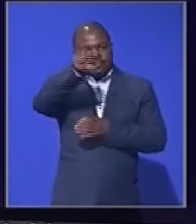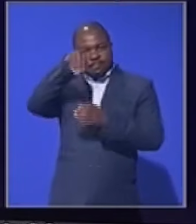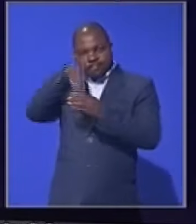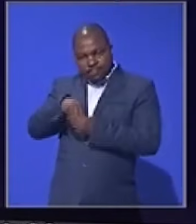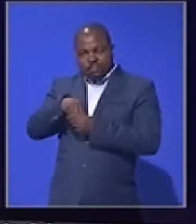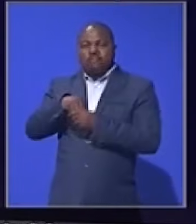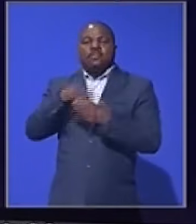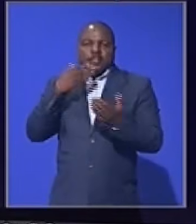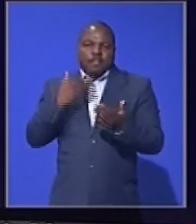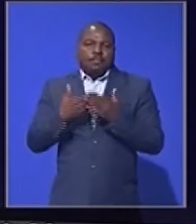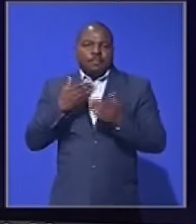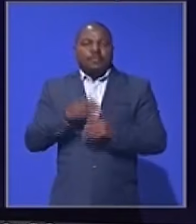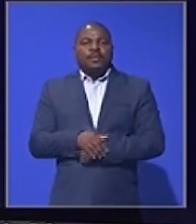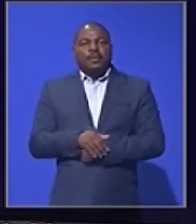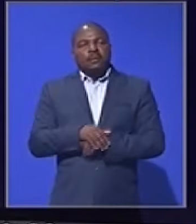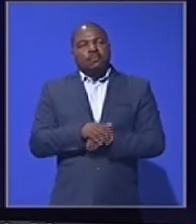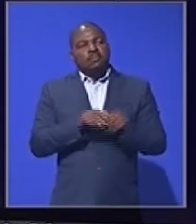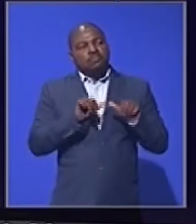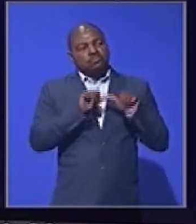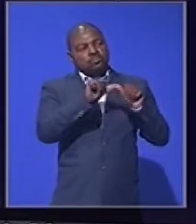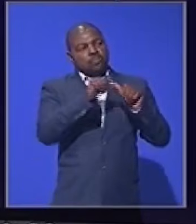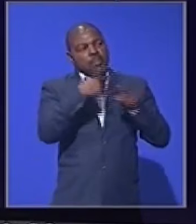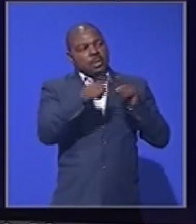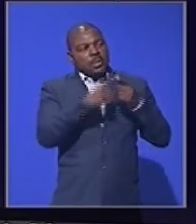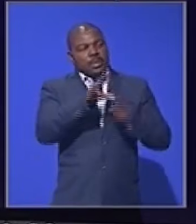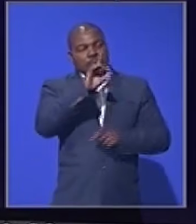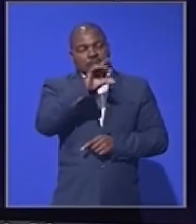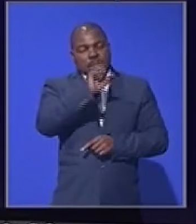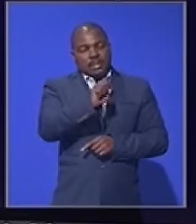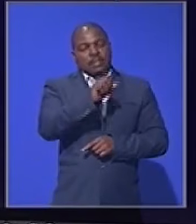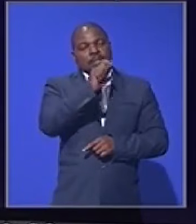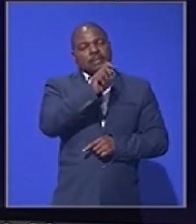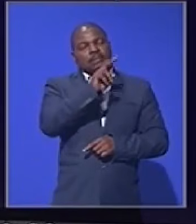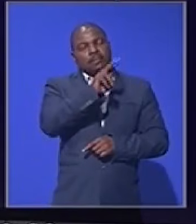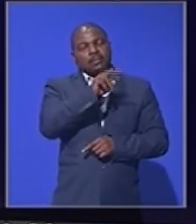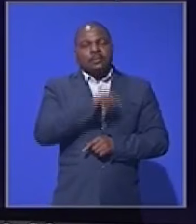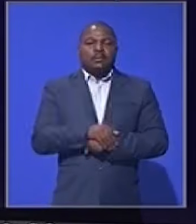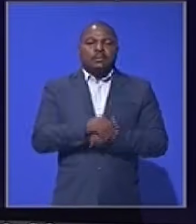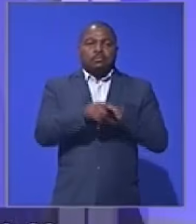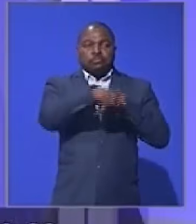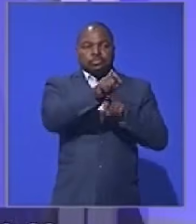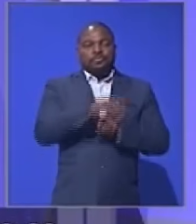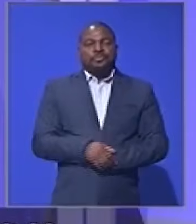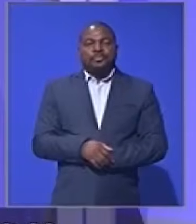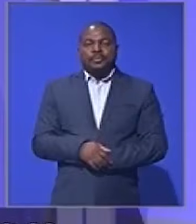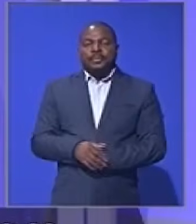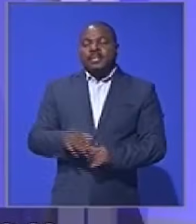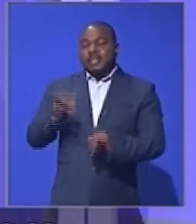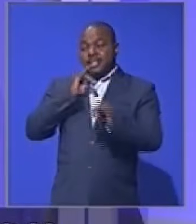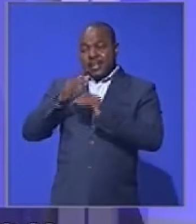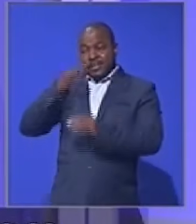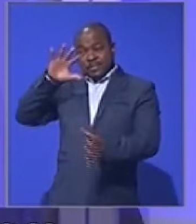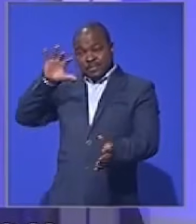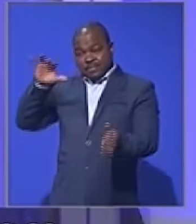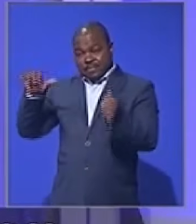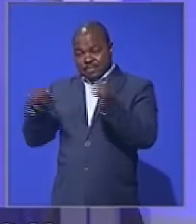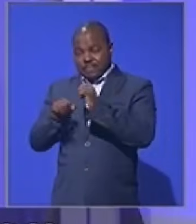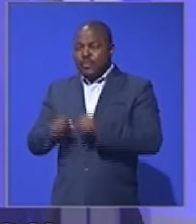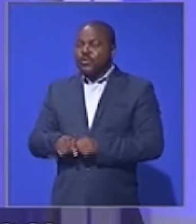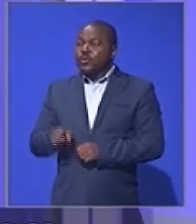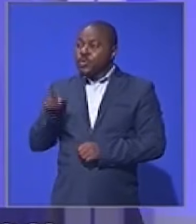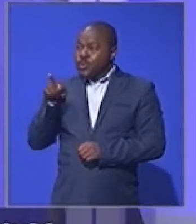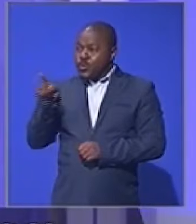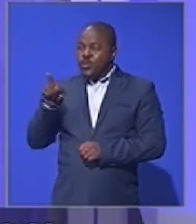la sehlopha ka go DStv Premiership ya the Blue Nation Magazine Football Club re ruma polelo ye ya rena le tshepisha badudi